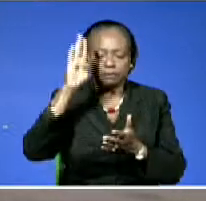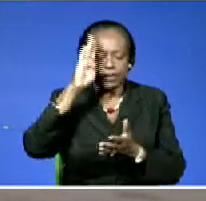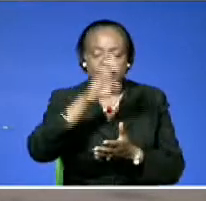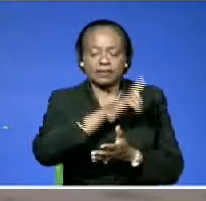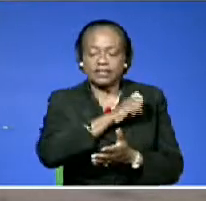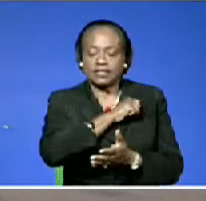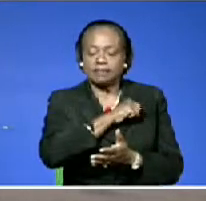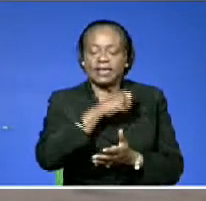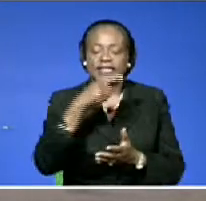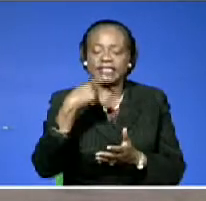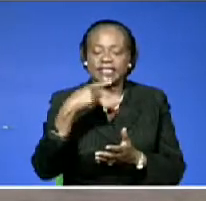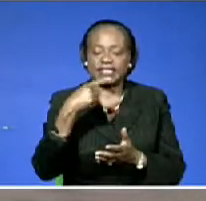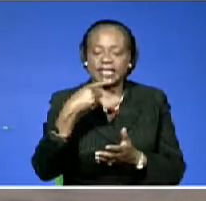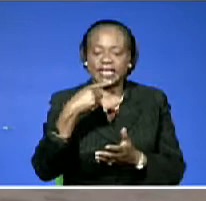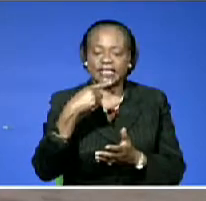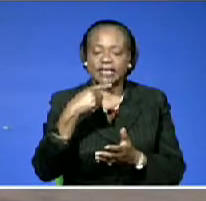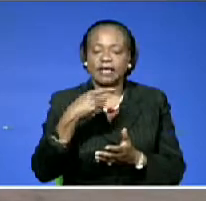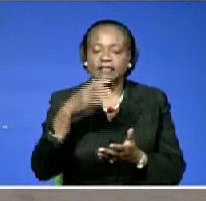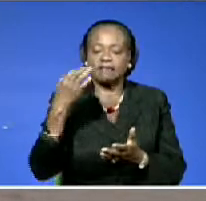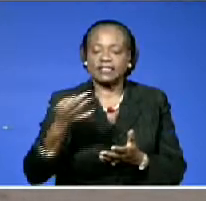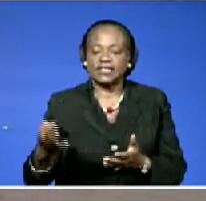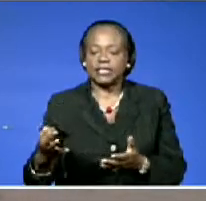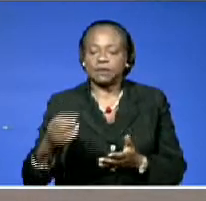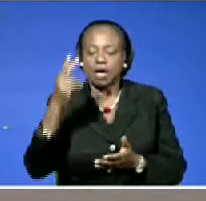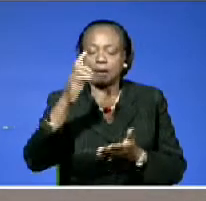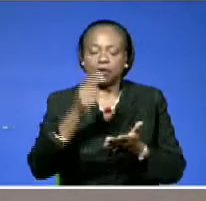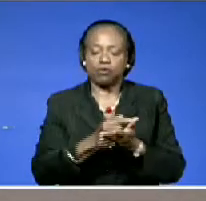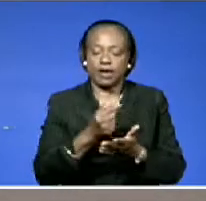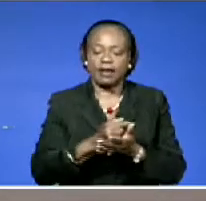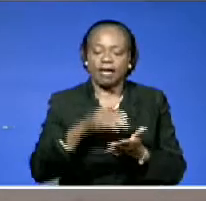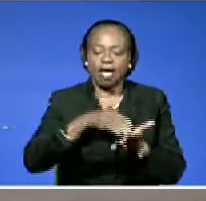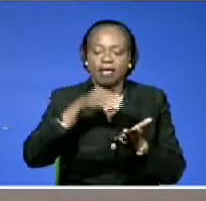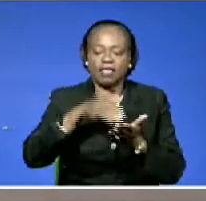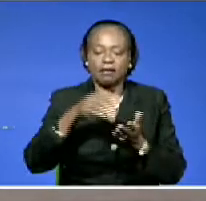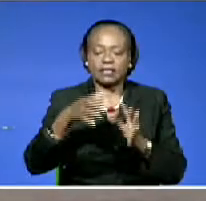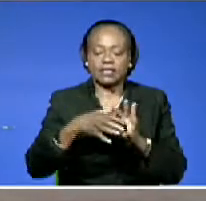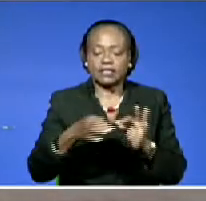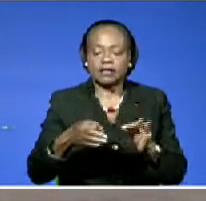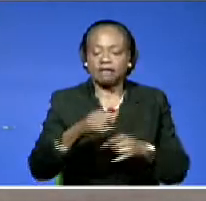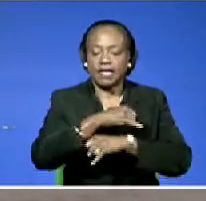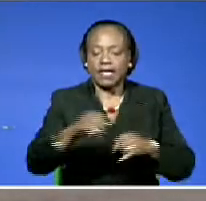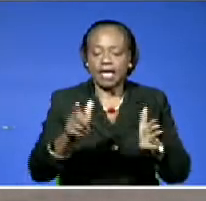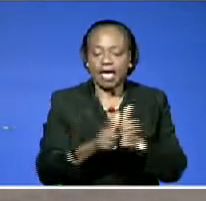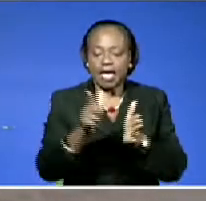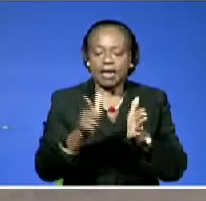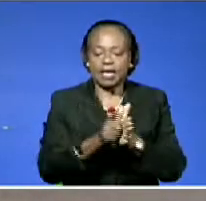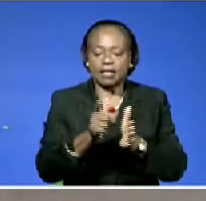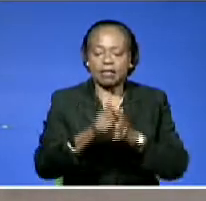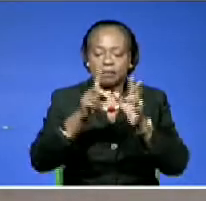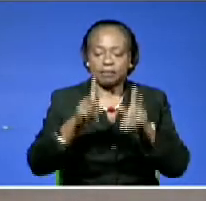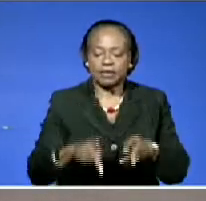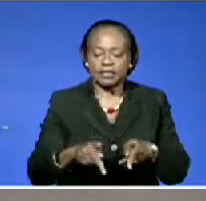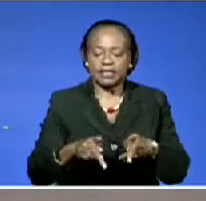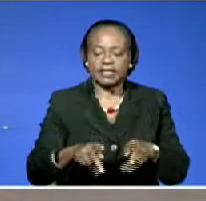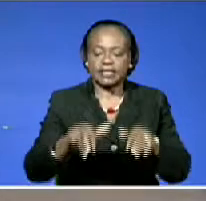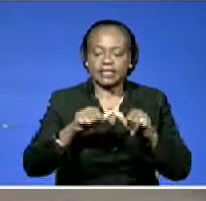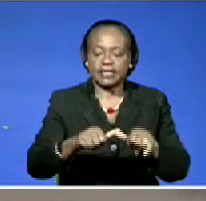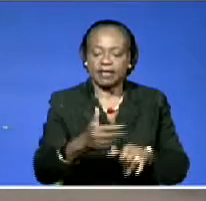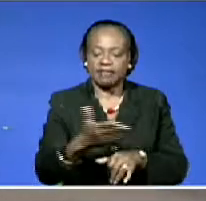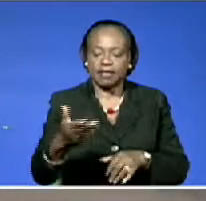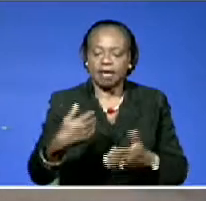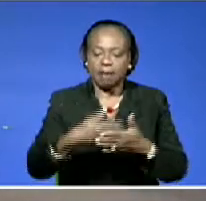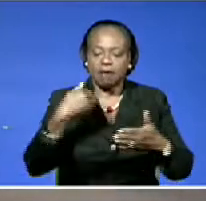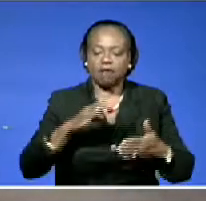conditions at the facility have also been upgraded. Thousands of illegal immigrants are held in the detention center before being repatriated to their